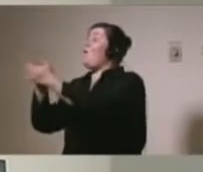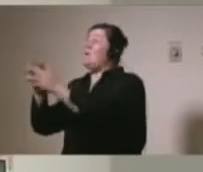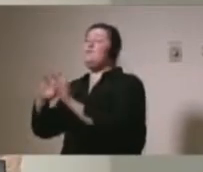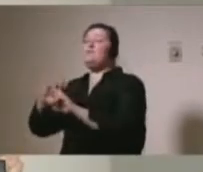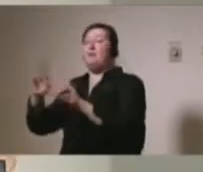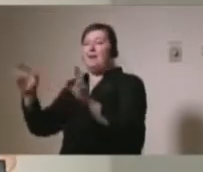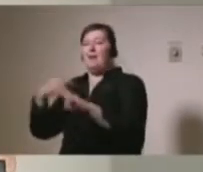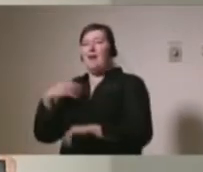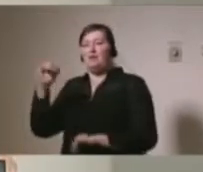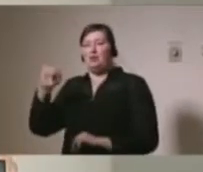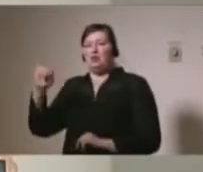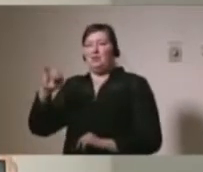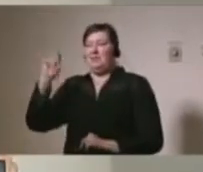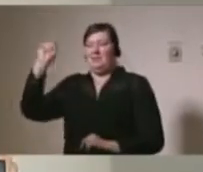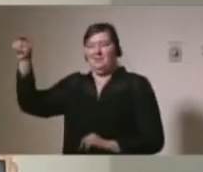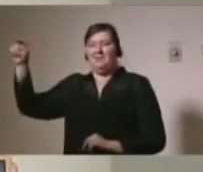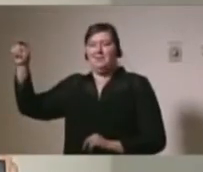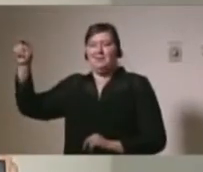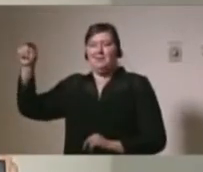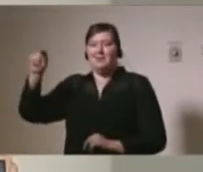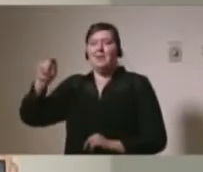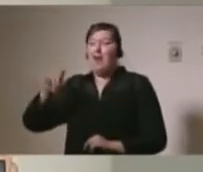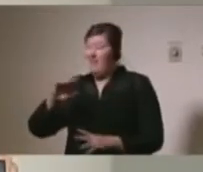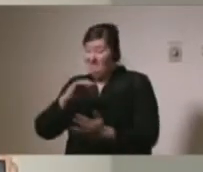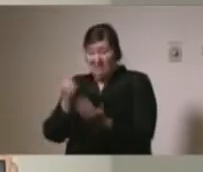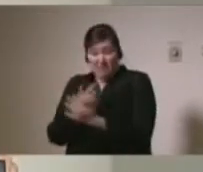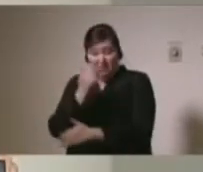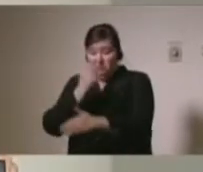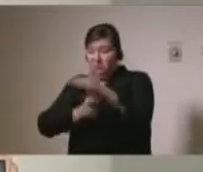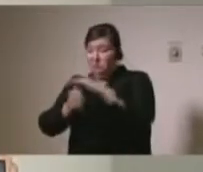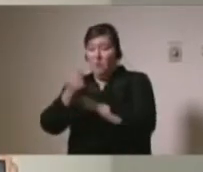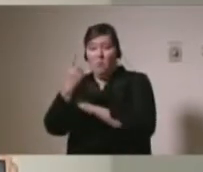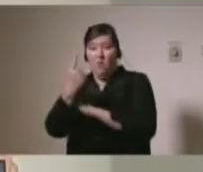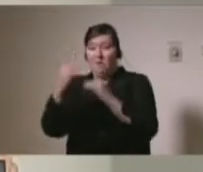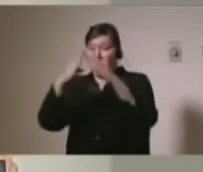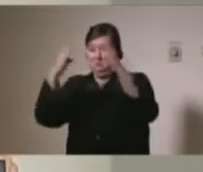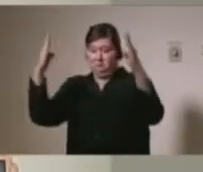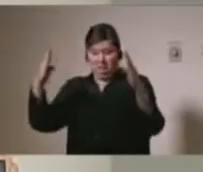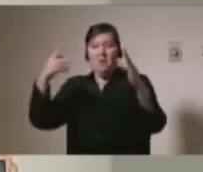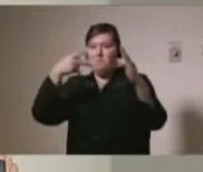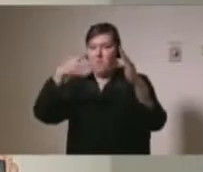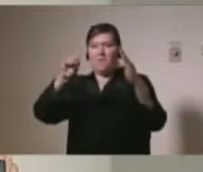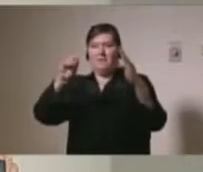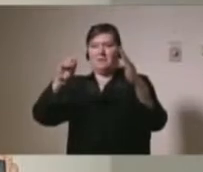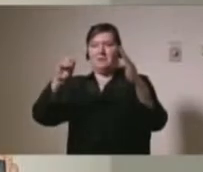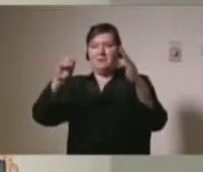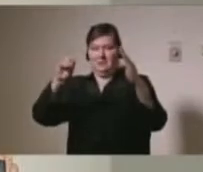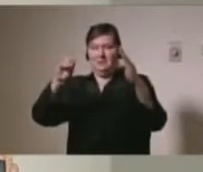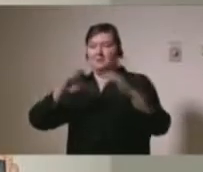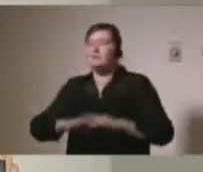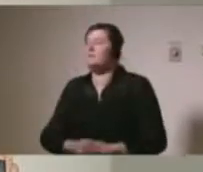And all of this is in the post office. We also have